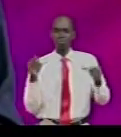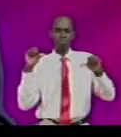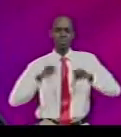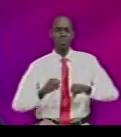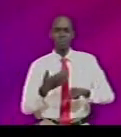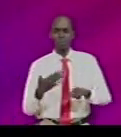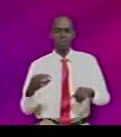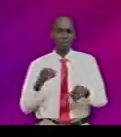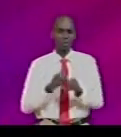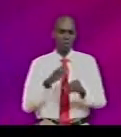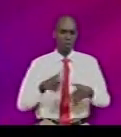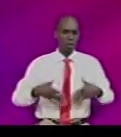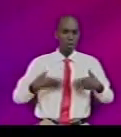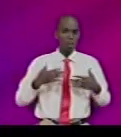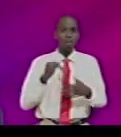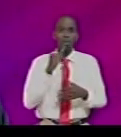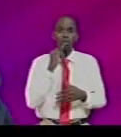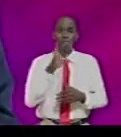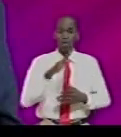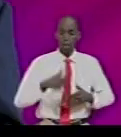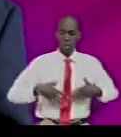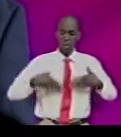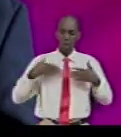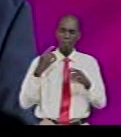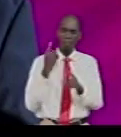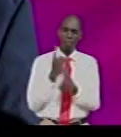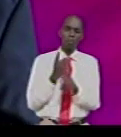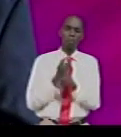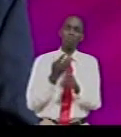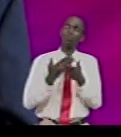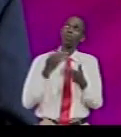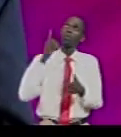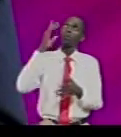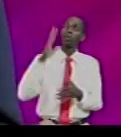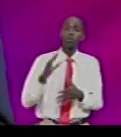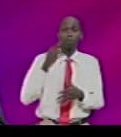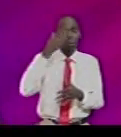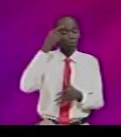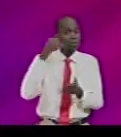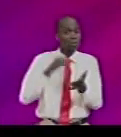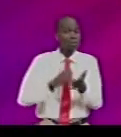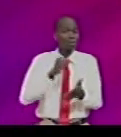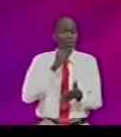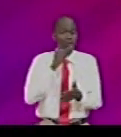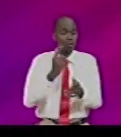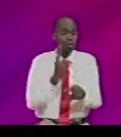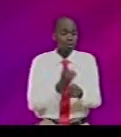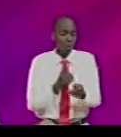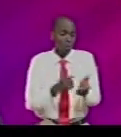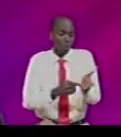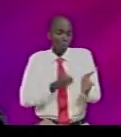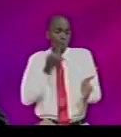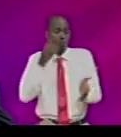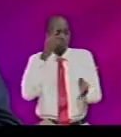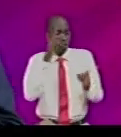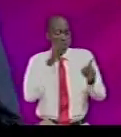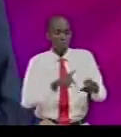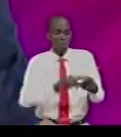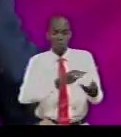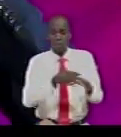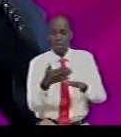life right with God? Because it is appointed unto men once to die, but after this, the